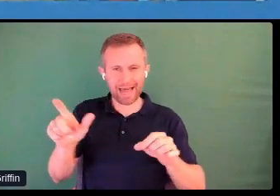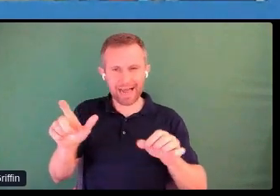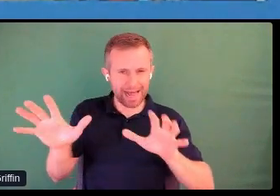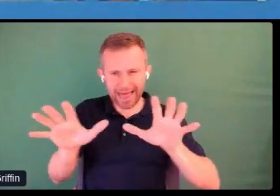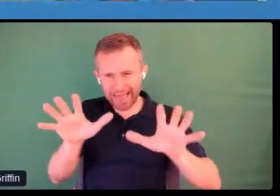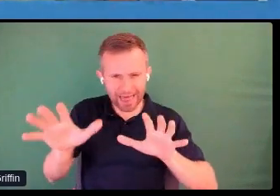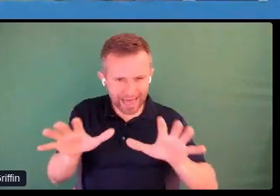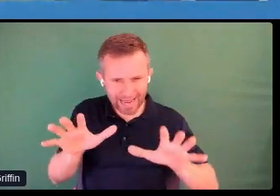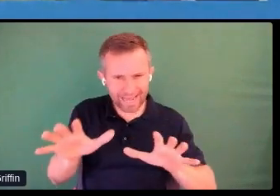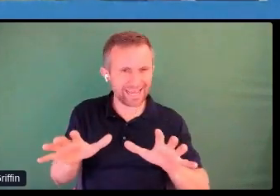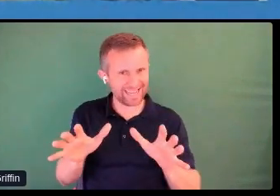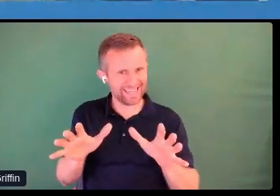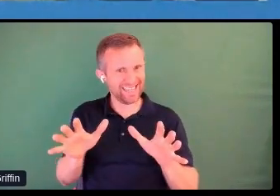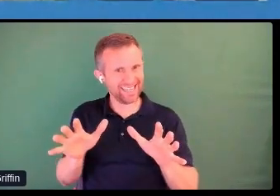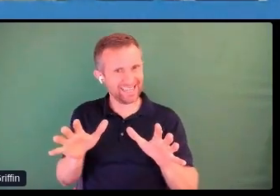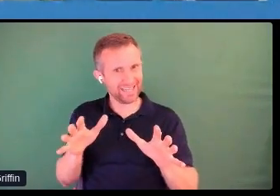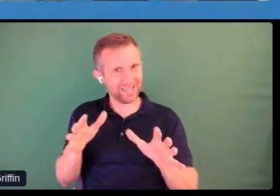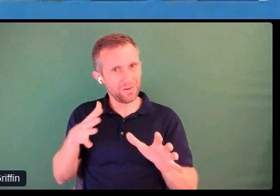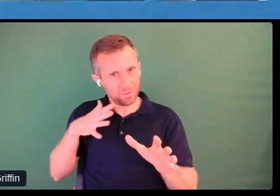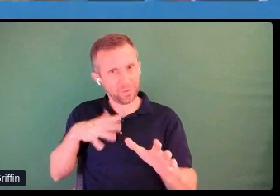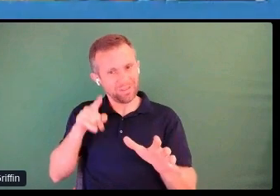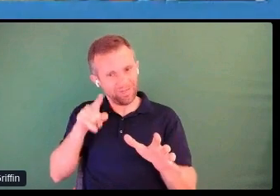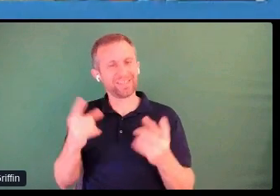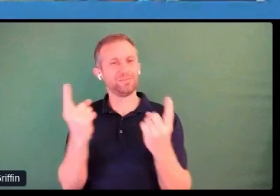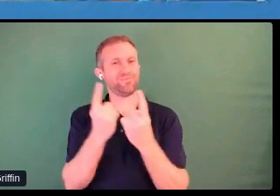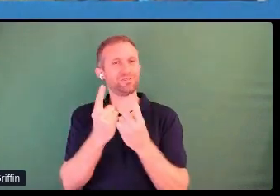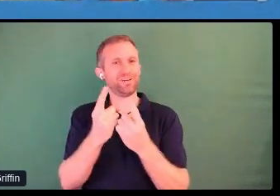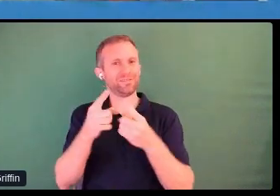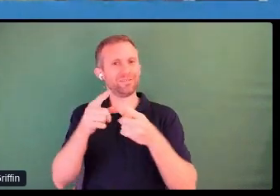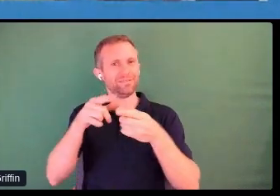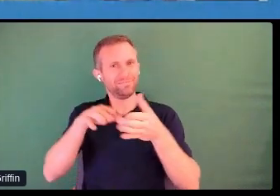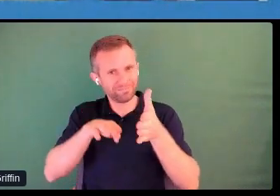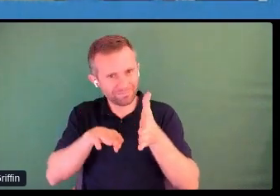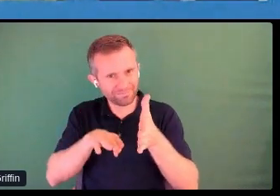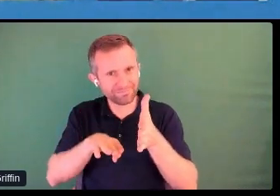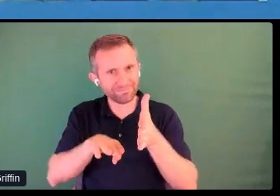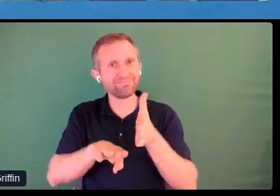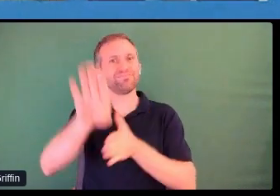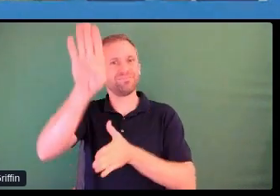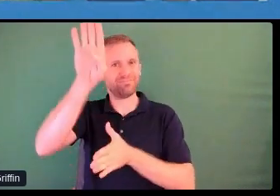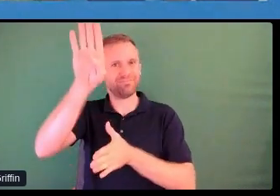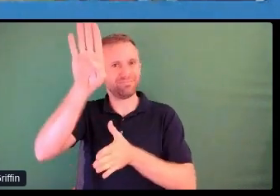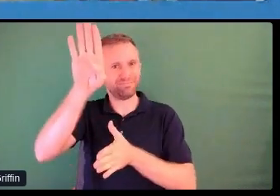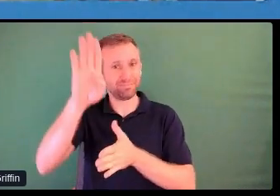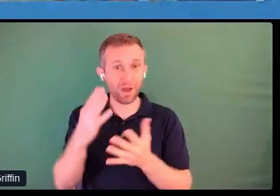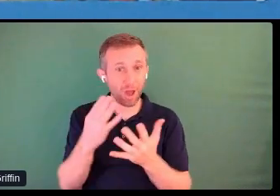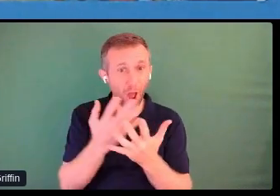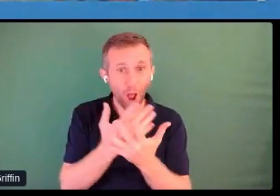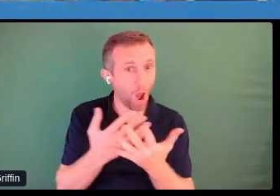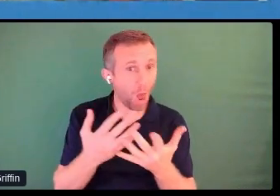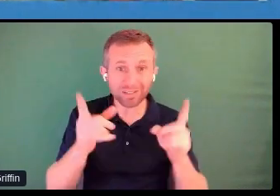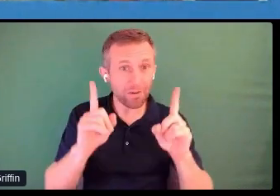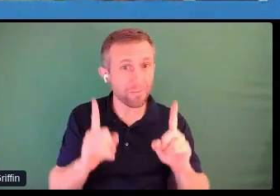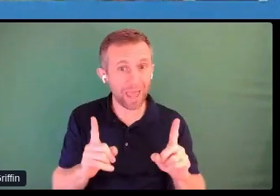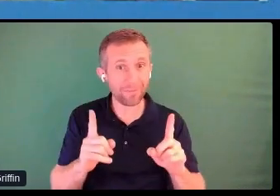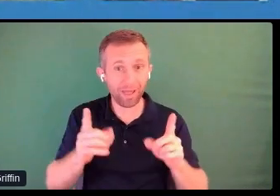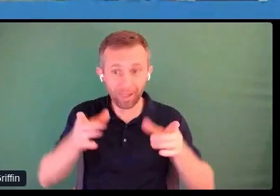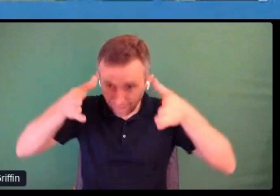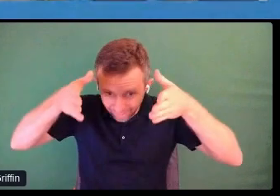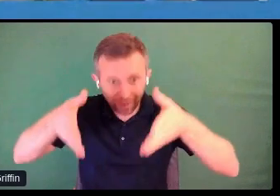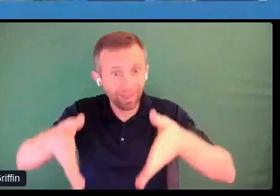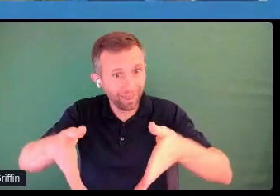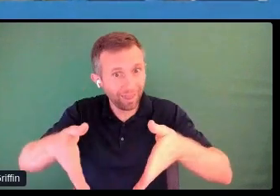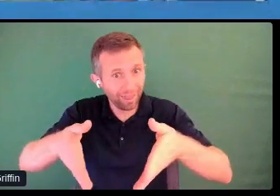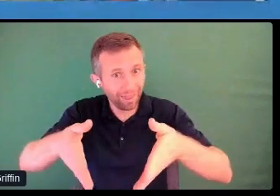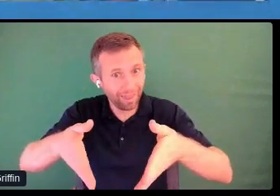get it onto the official product roadmap. The sheer amount of enthusiastic and extremely passionate people across the company